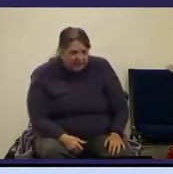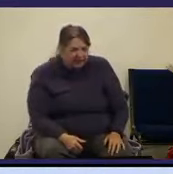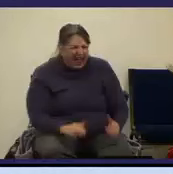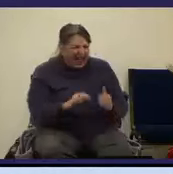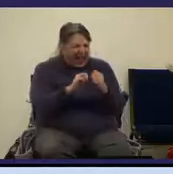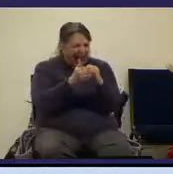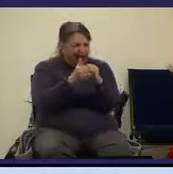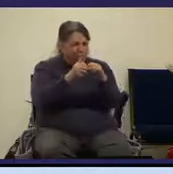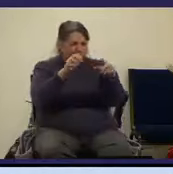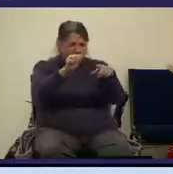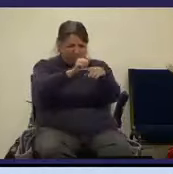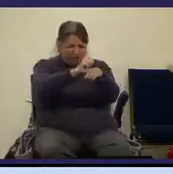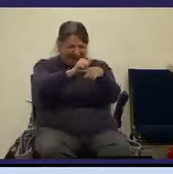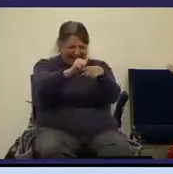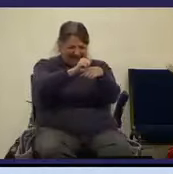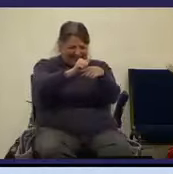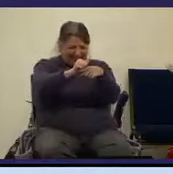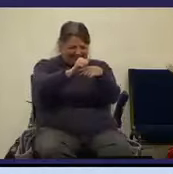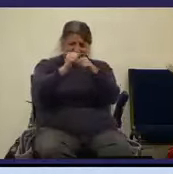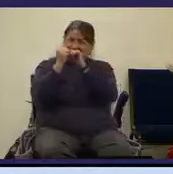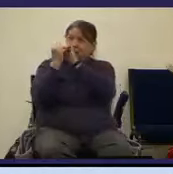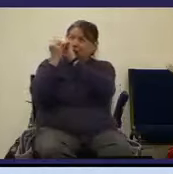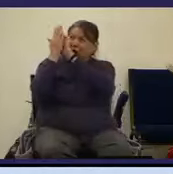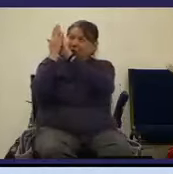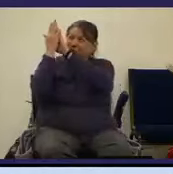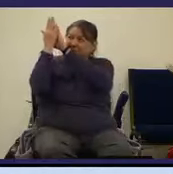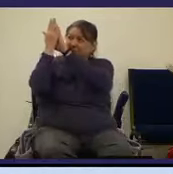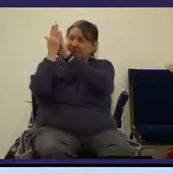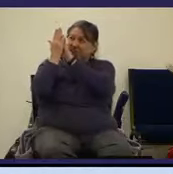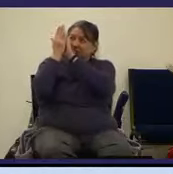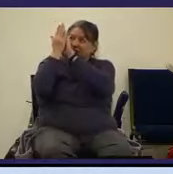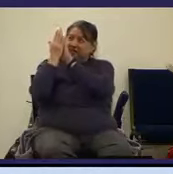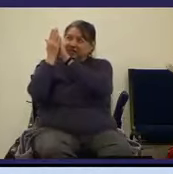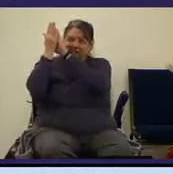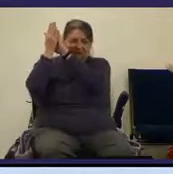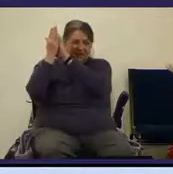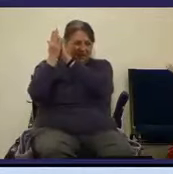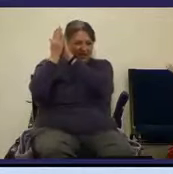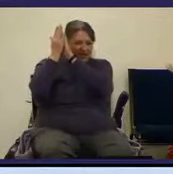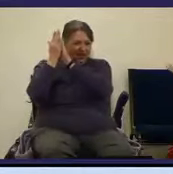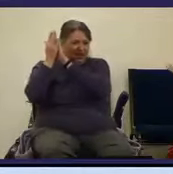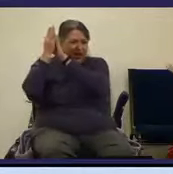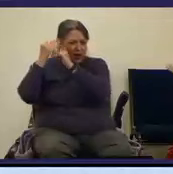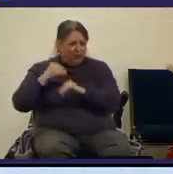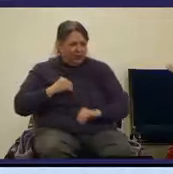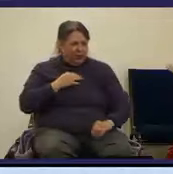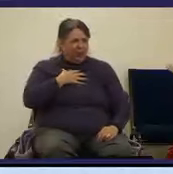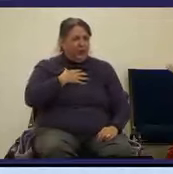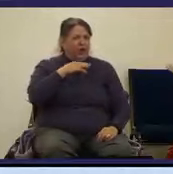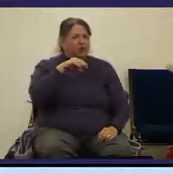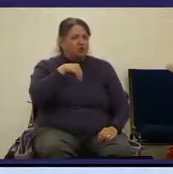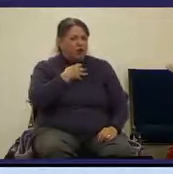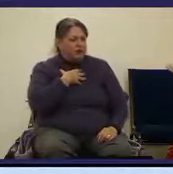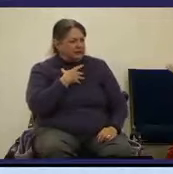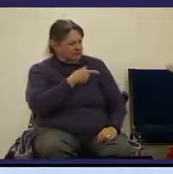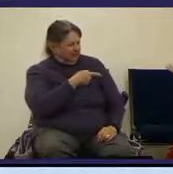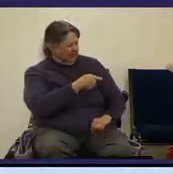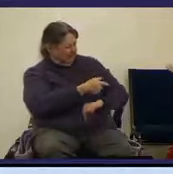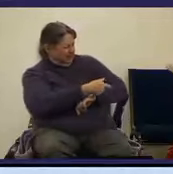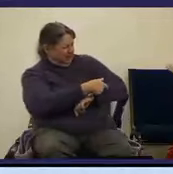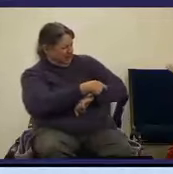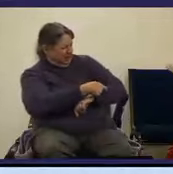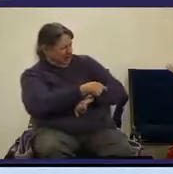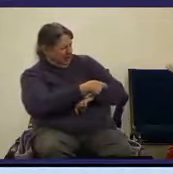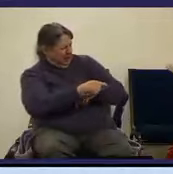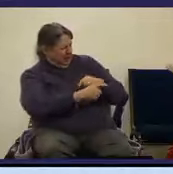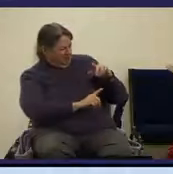of the presence of God obtains the grace we need to deal with temptation and to conduct ourselves in